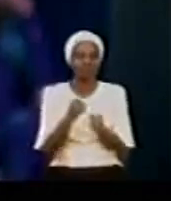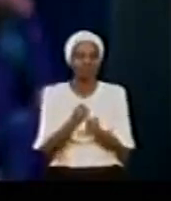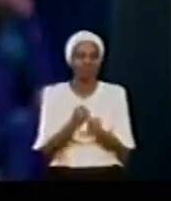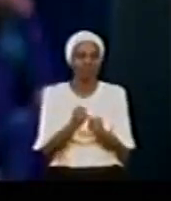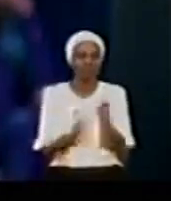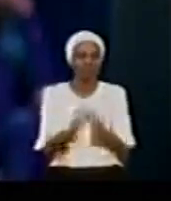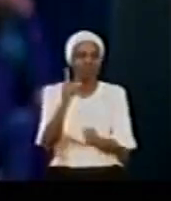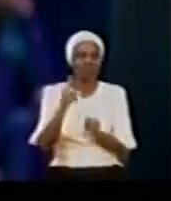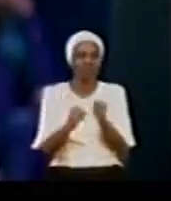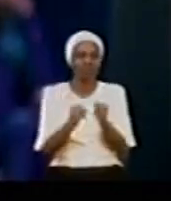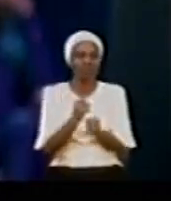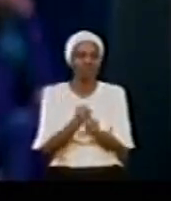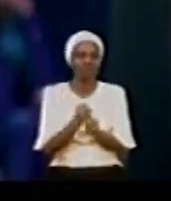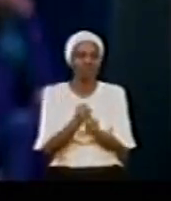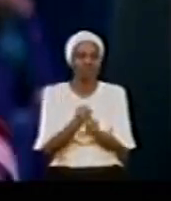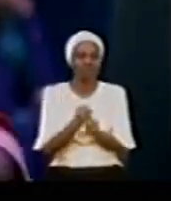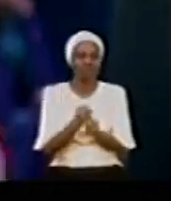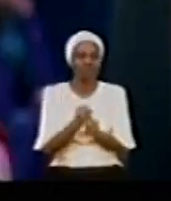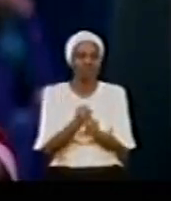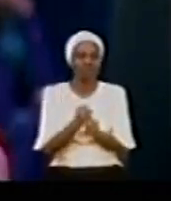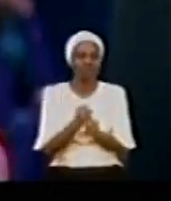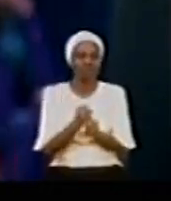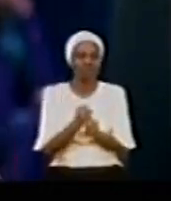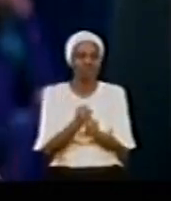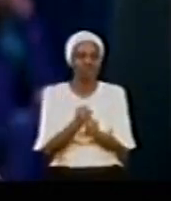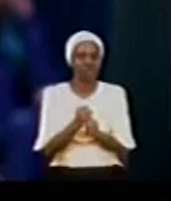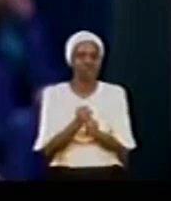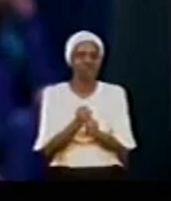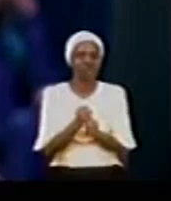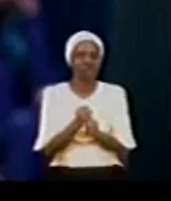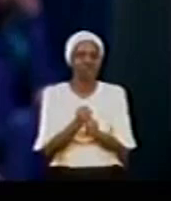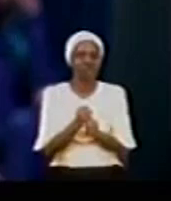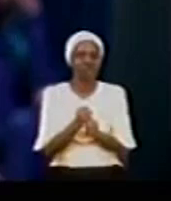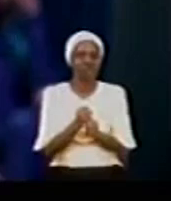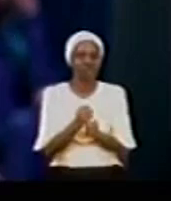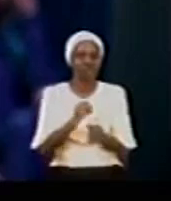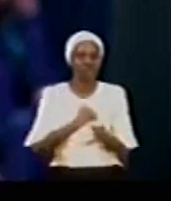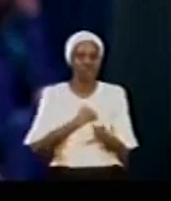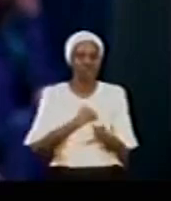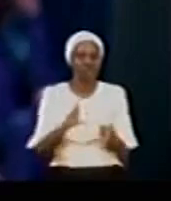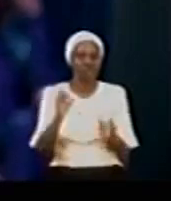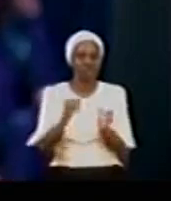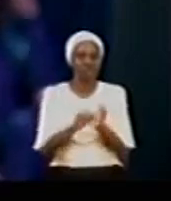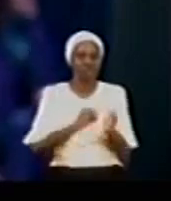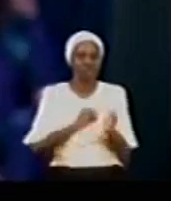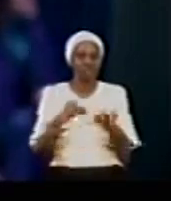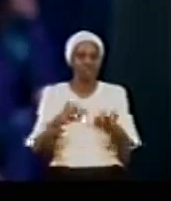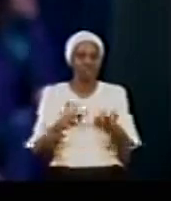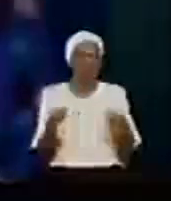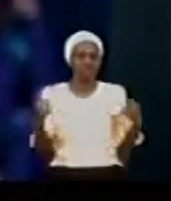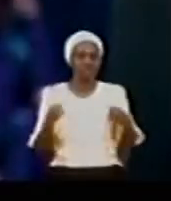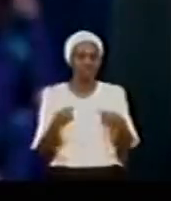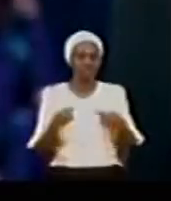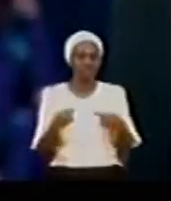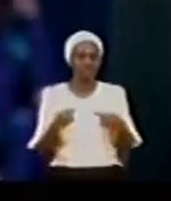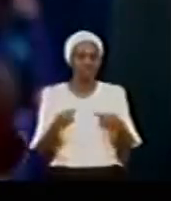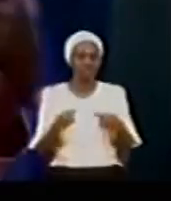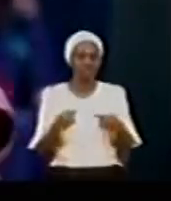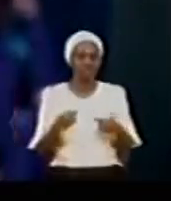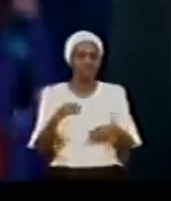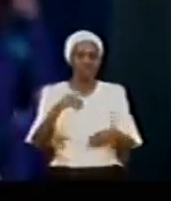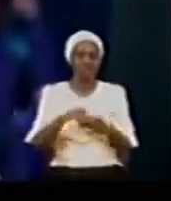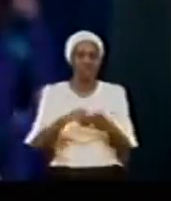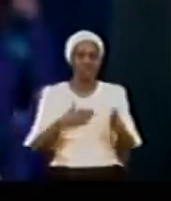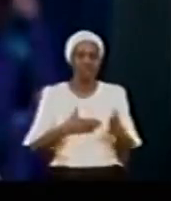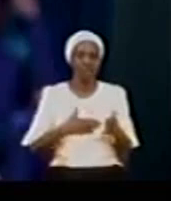almost a year or thereabouts, I discovered I was having a pain in my left lower abdomen. I don't know what it is. If I want to climb like a step like this now, I will be